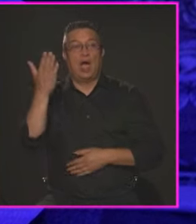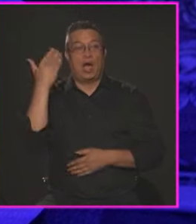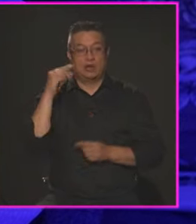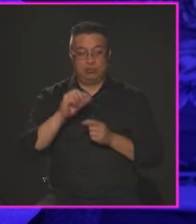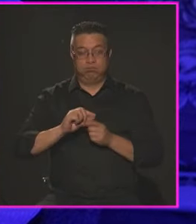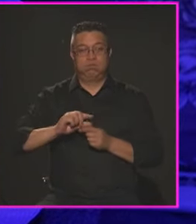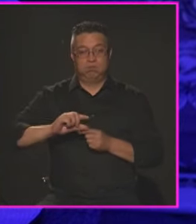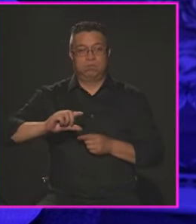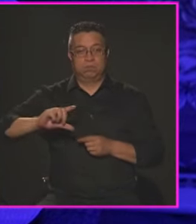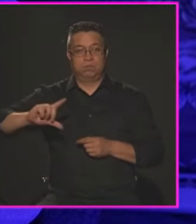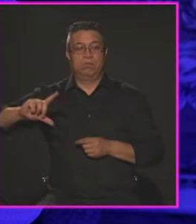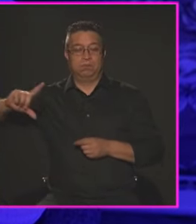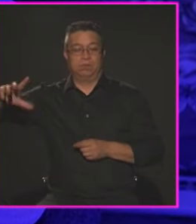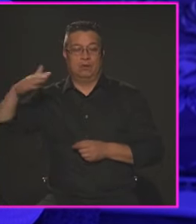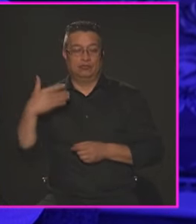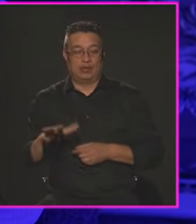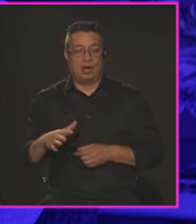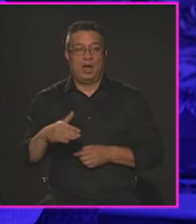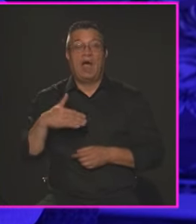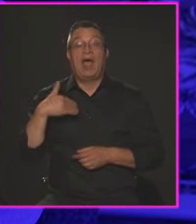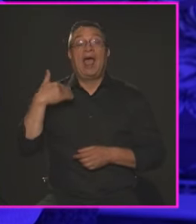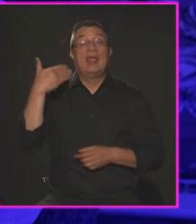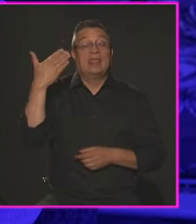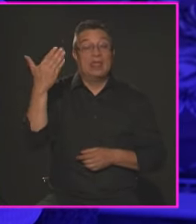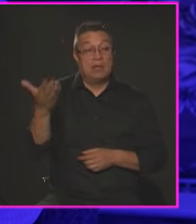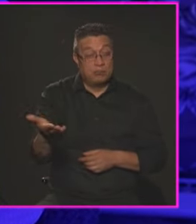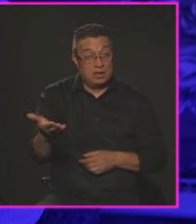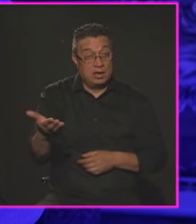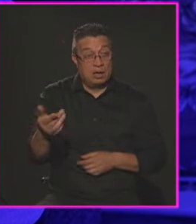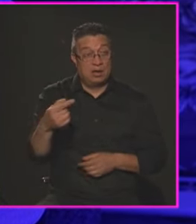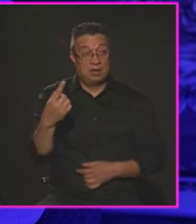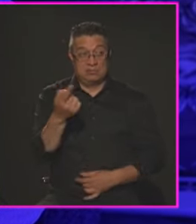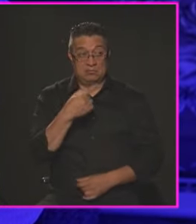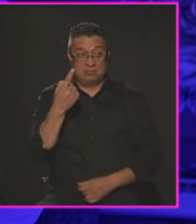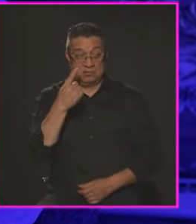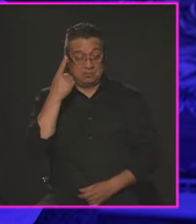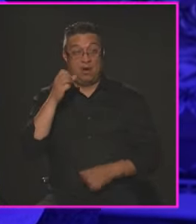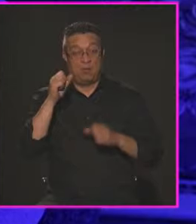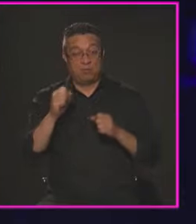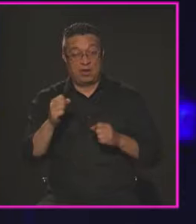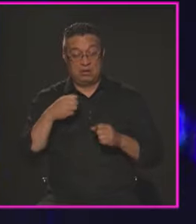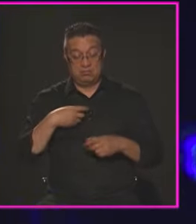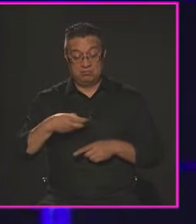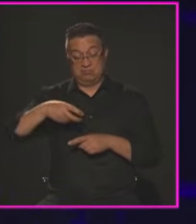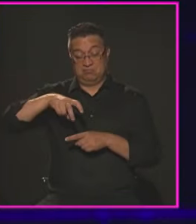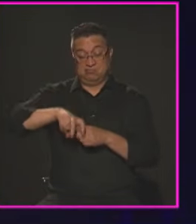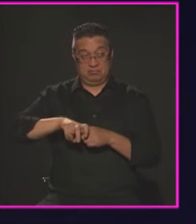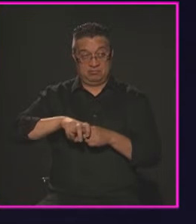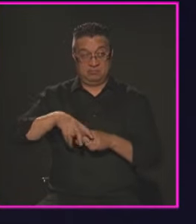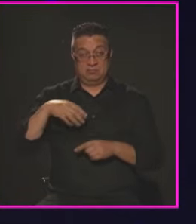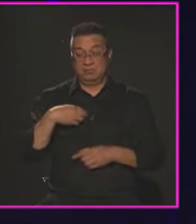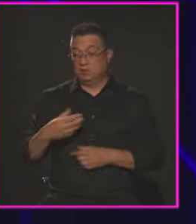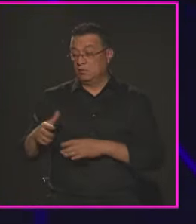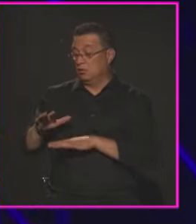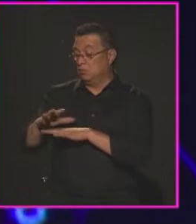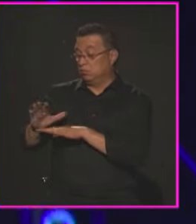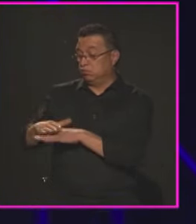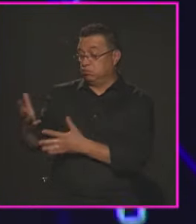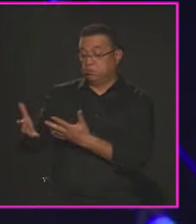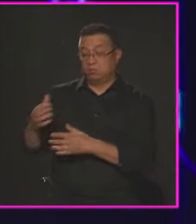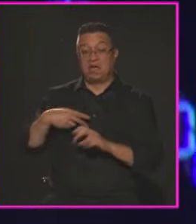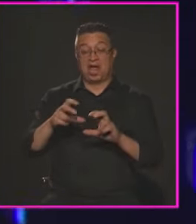that one day one would be able to heat oneself near the fireplace with a piece of radium in the fireplace. The radium had